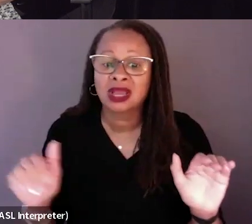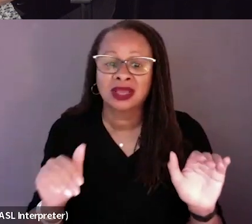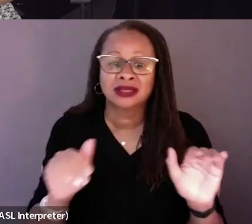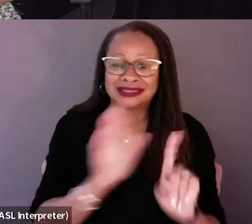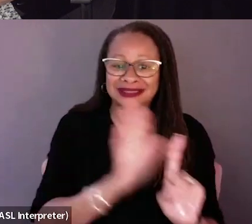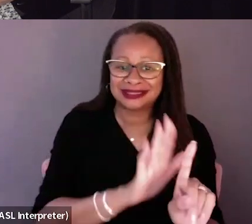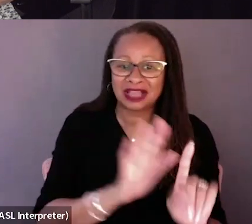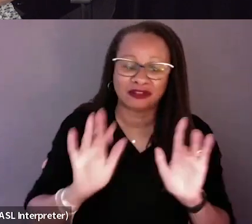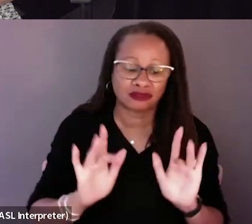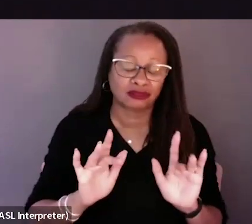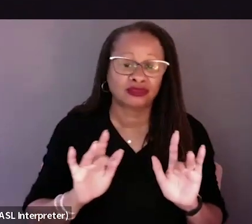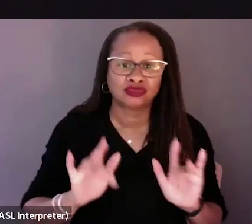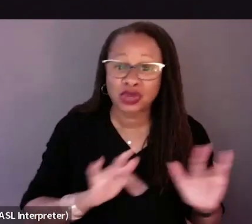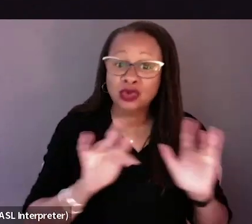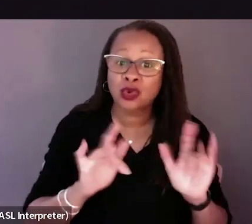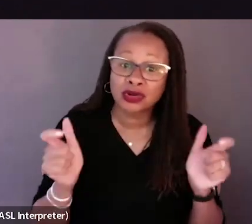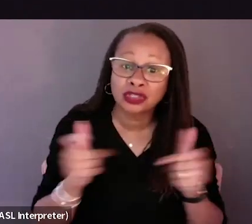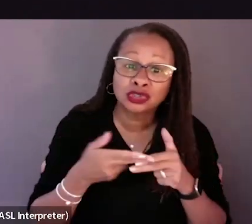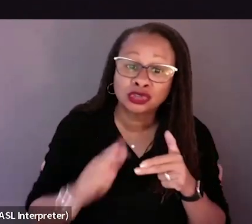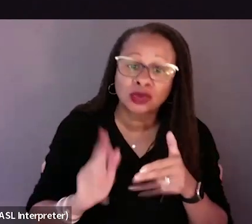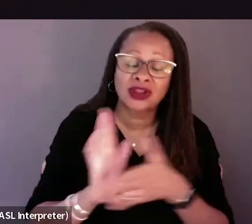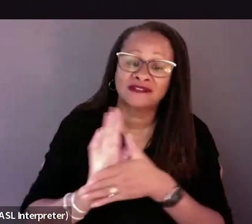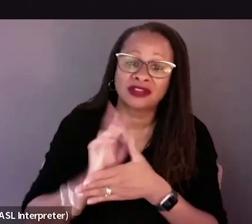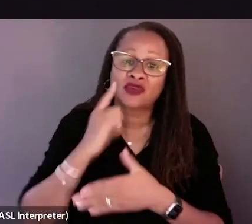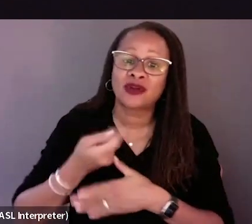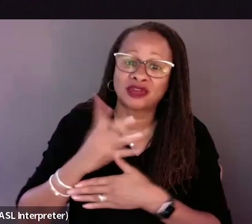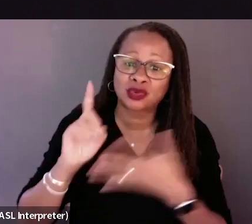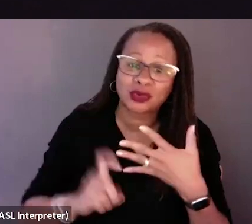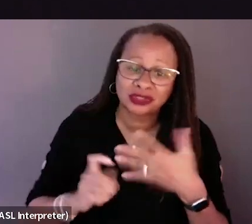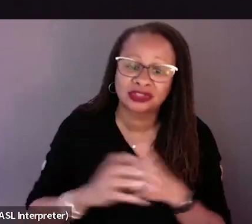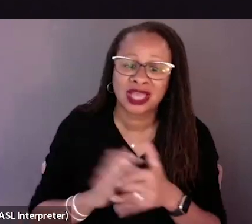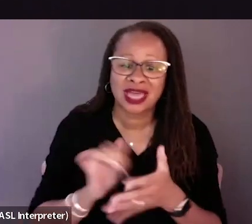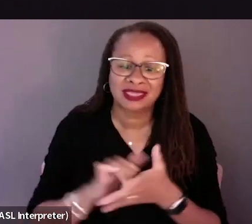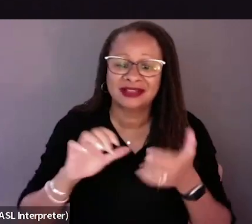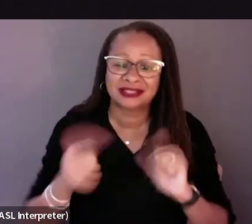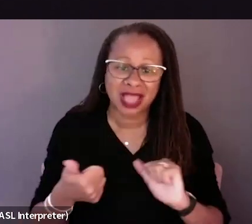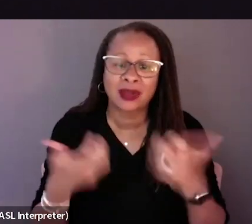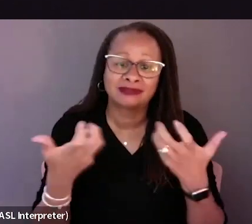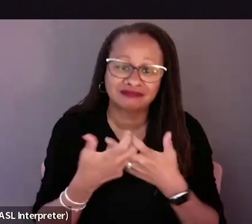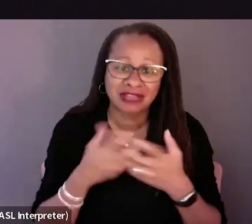self-record a small video, answer a couple of questions, and that's how I could met all of them,